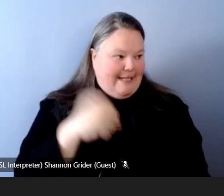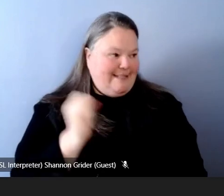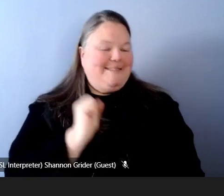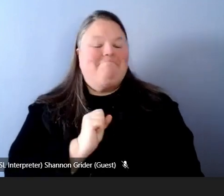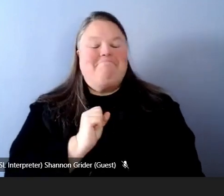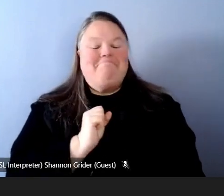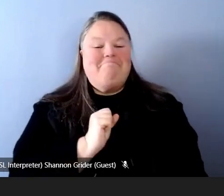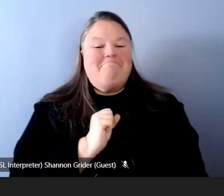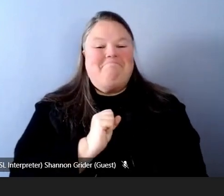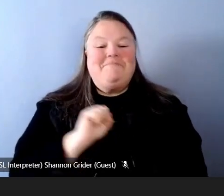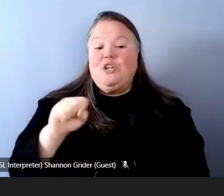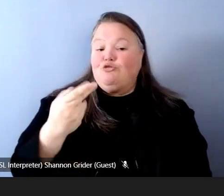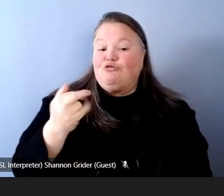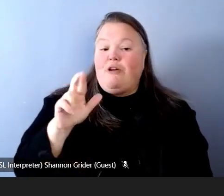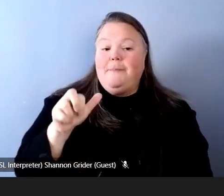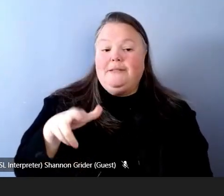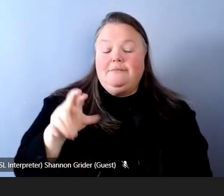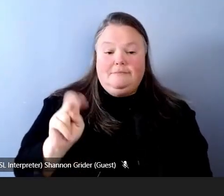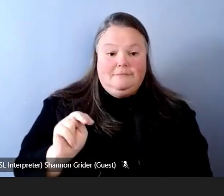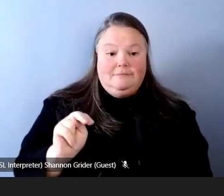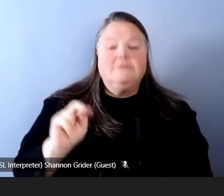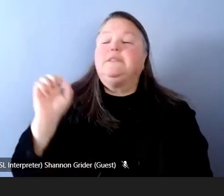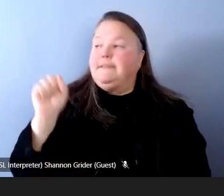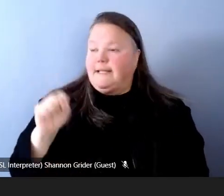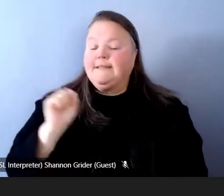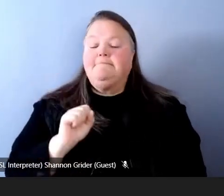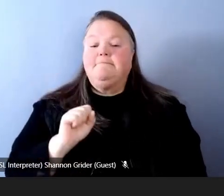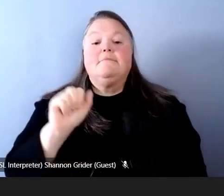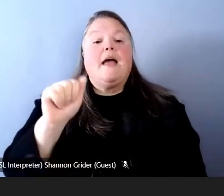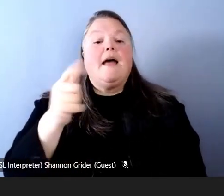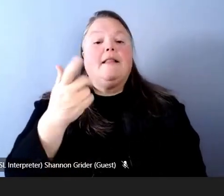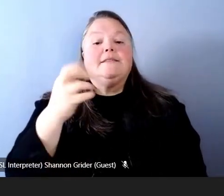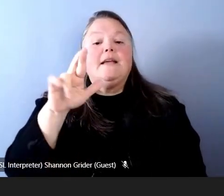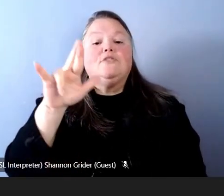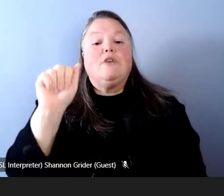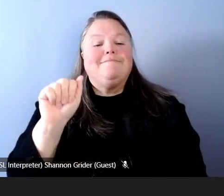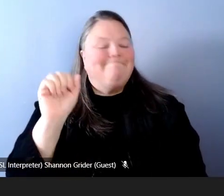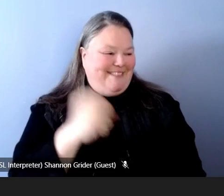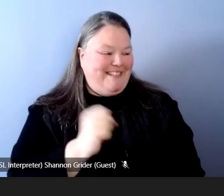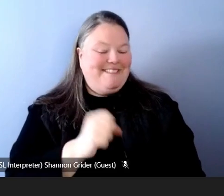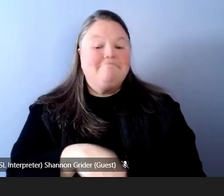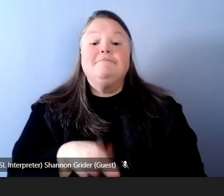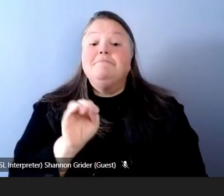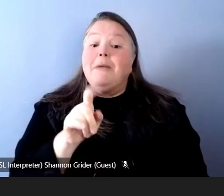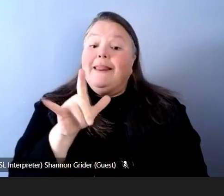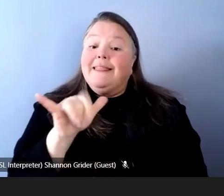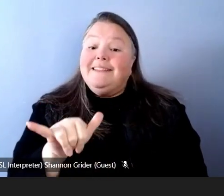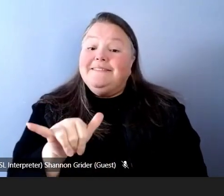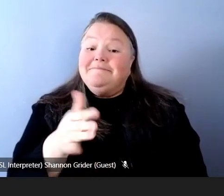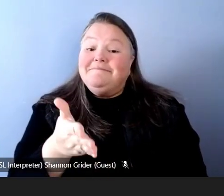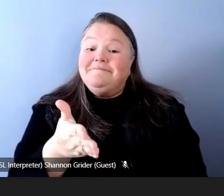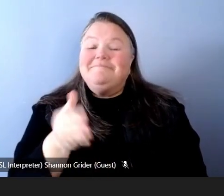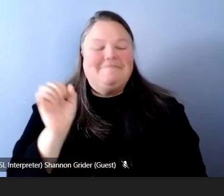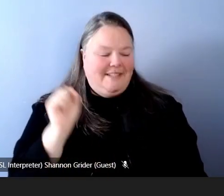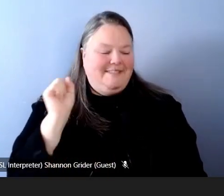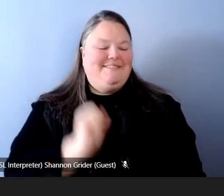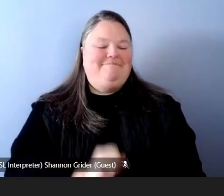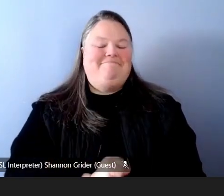Yes. Schraman, Yes. Alexandra, Yes. Bentley.